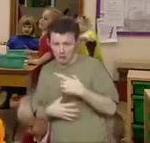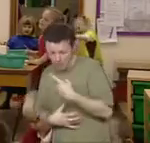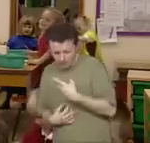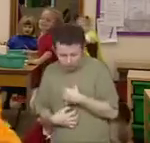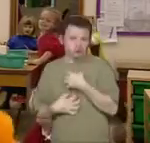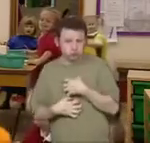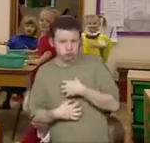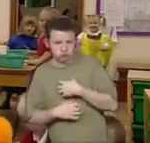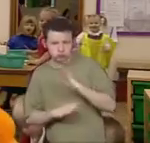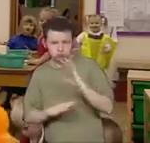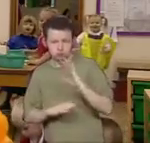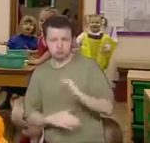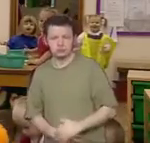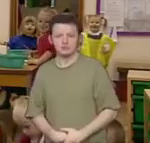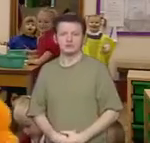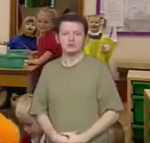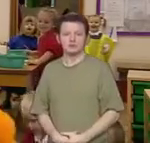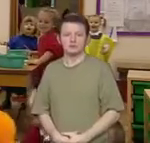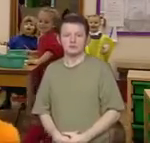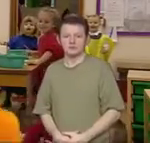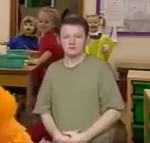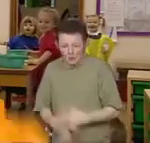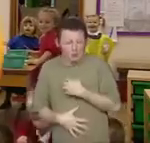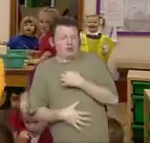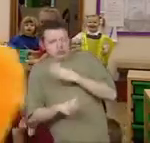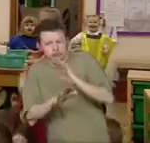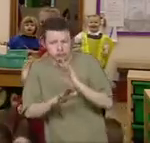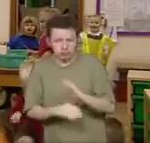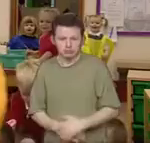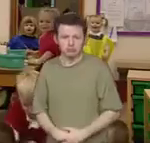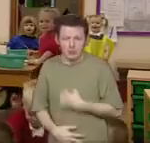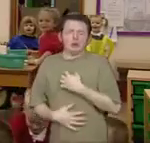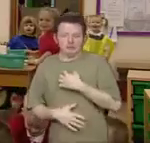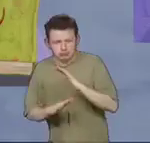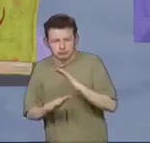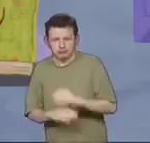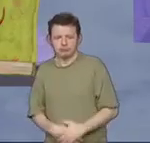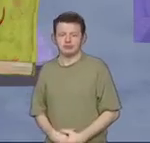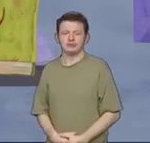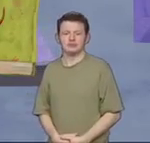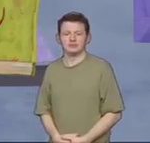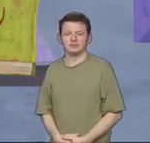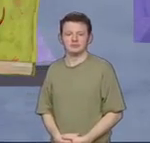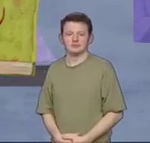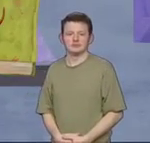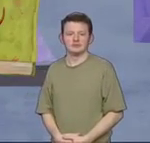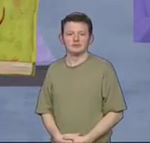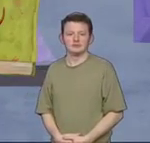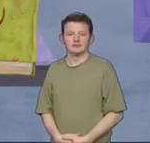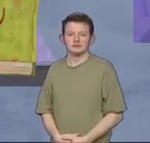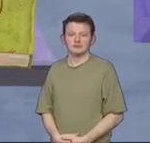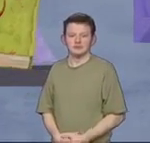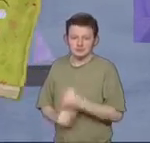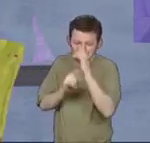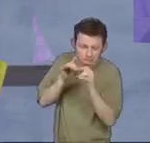drink to see if it gave her the Hooby Hicks. Do hick off! We then discovered that Tiddly